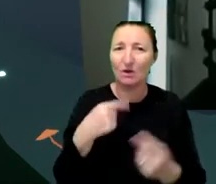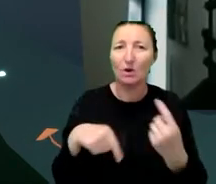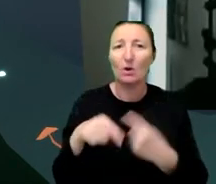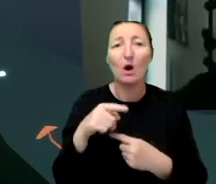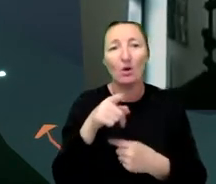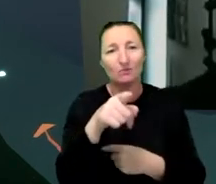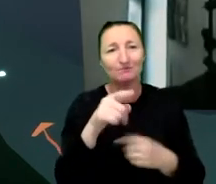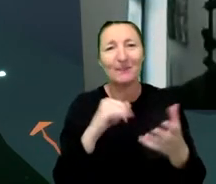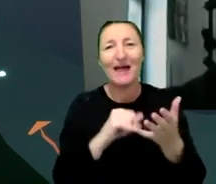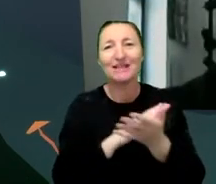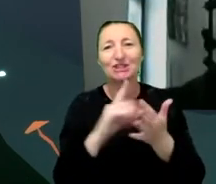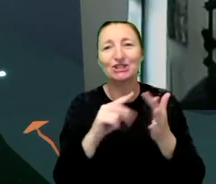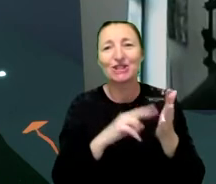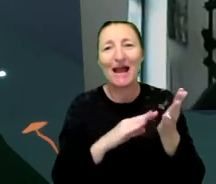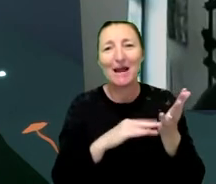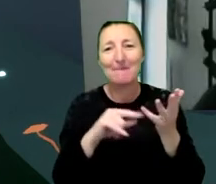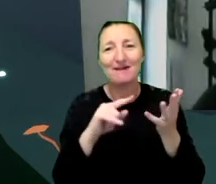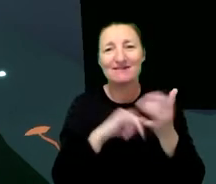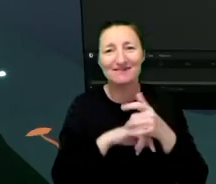there he is.